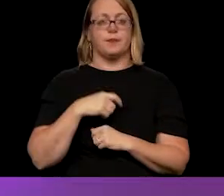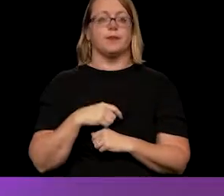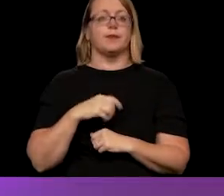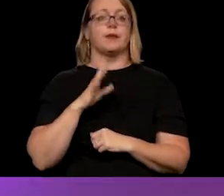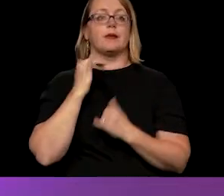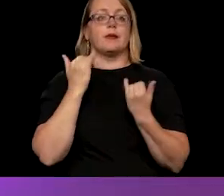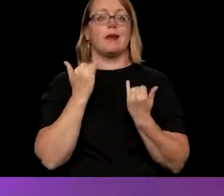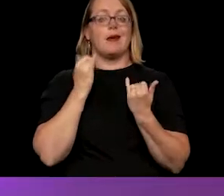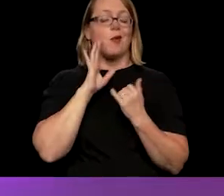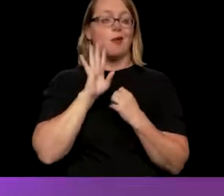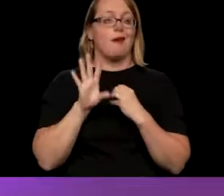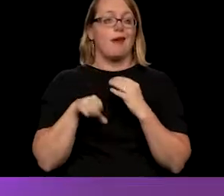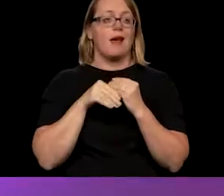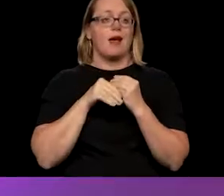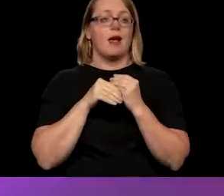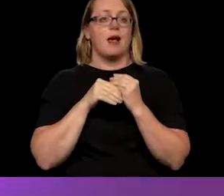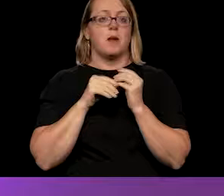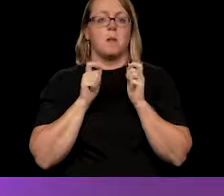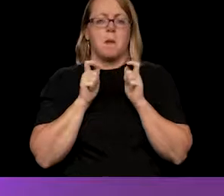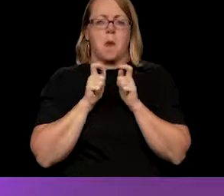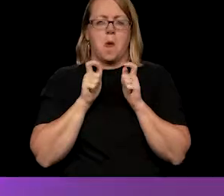So those strokes should be a little lighter.